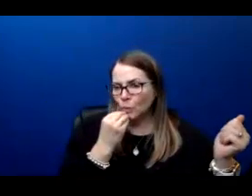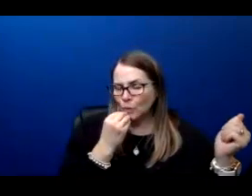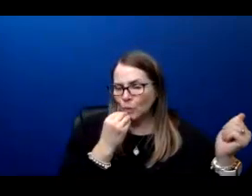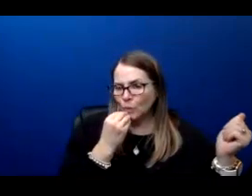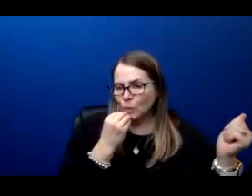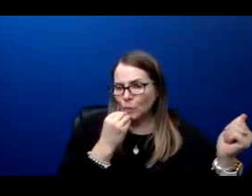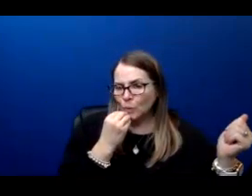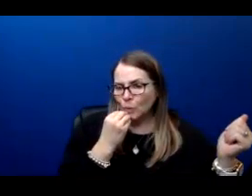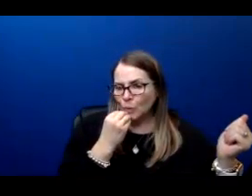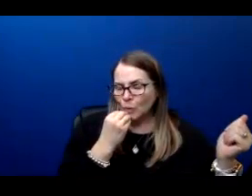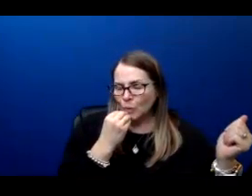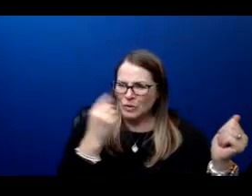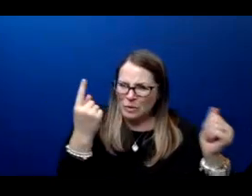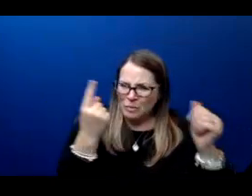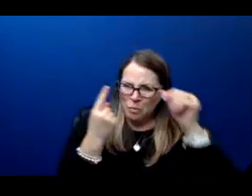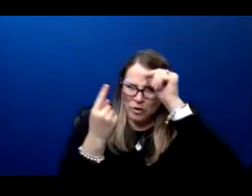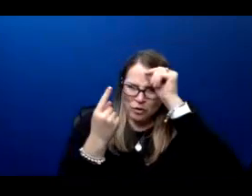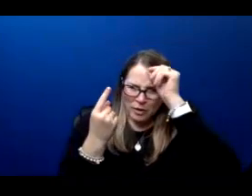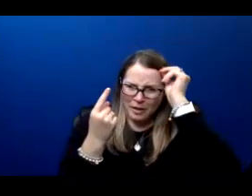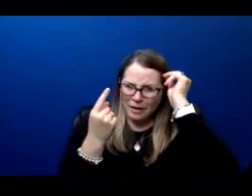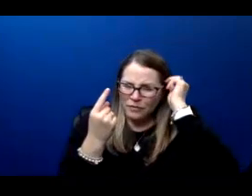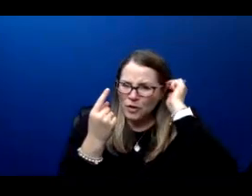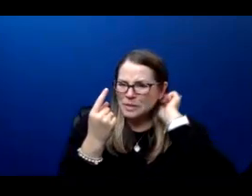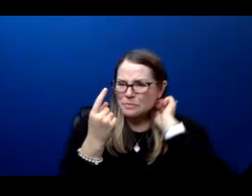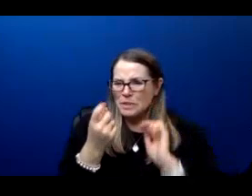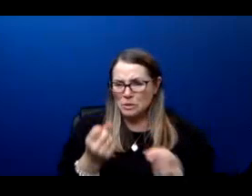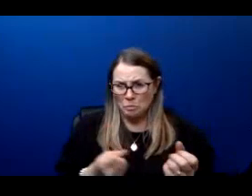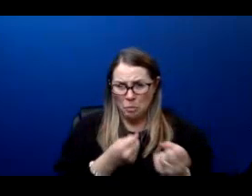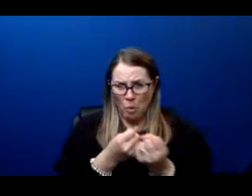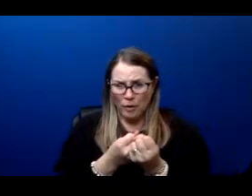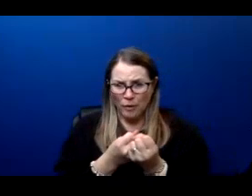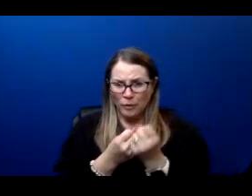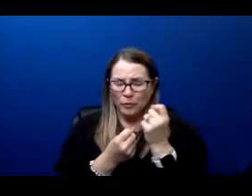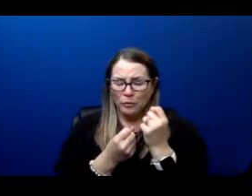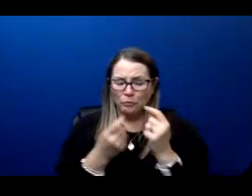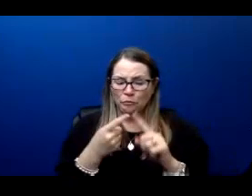if there's some connection, some support from